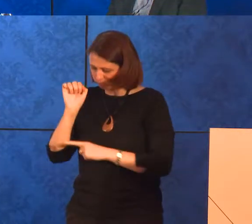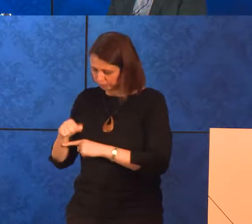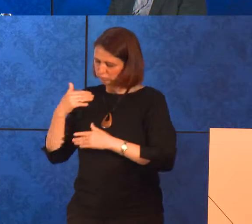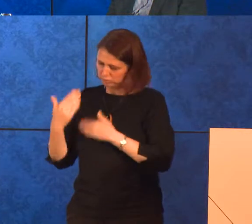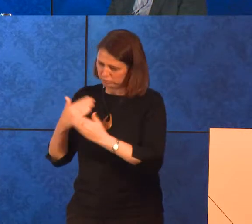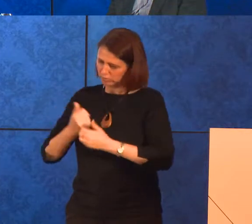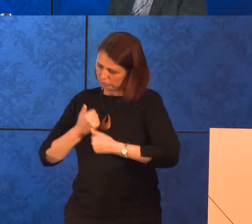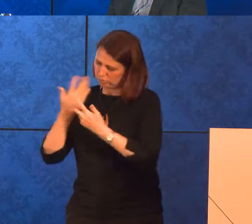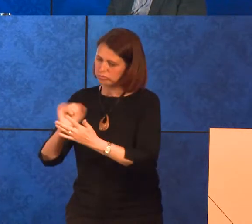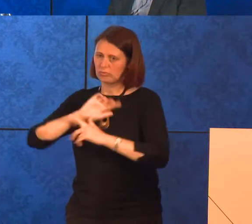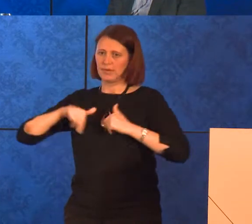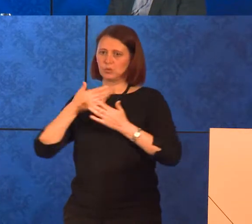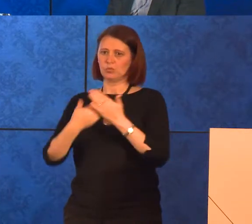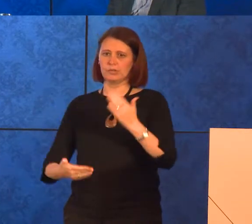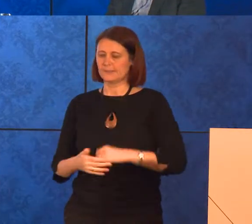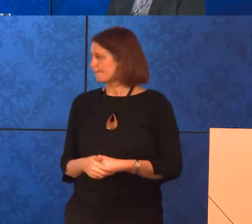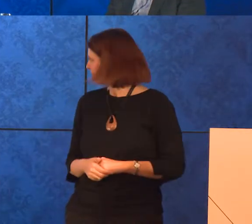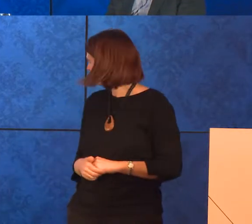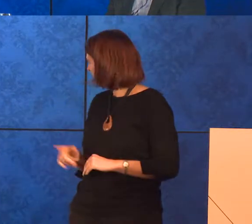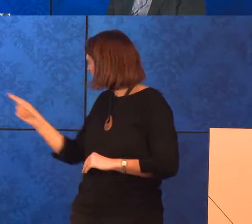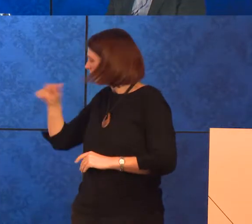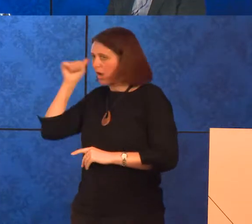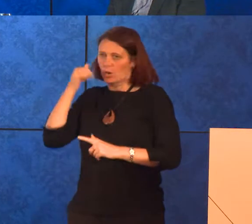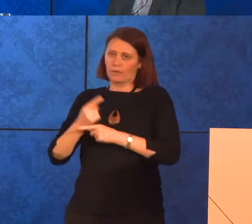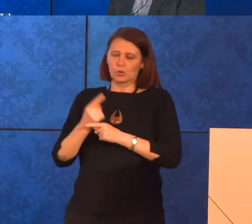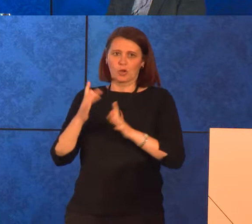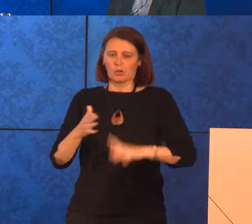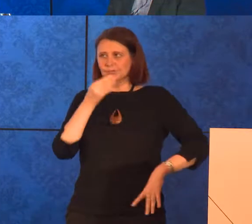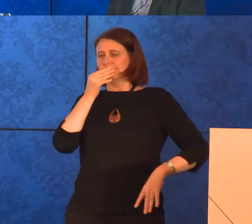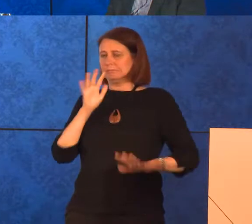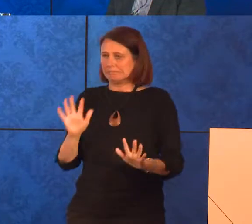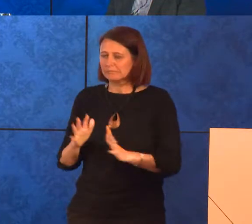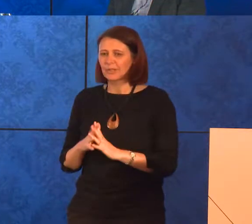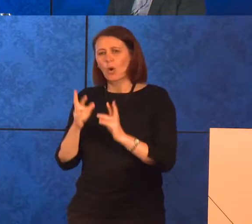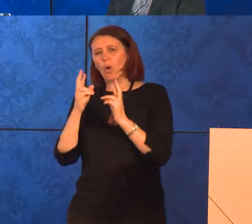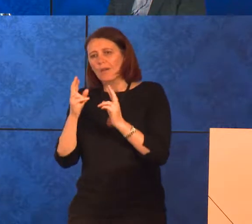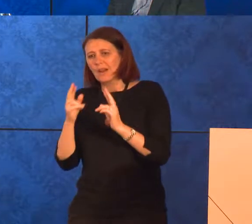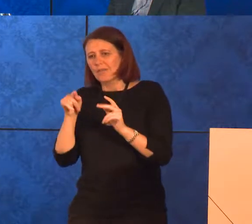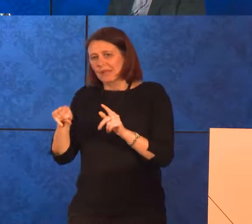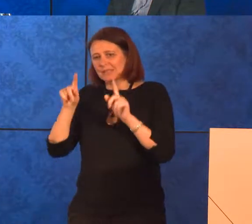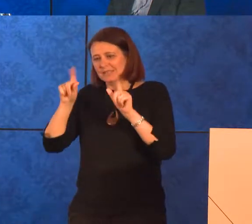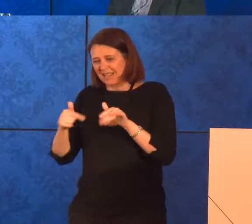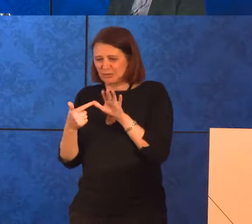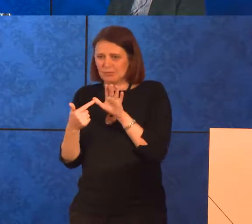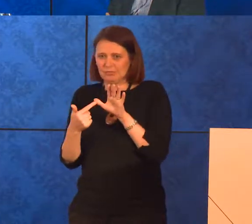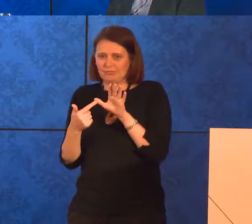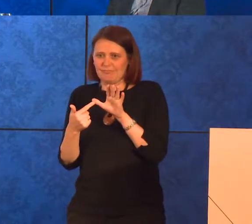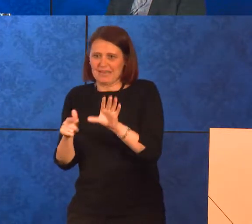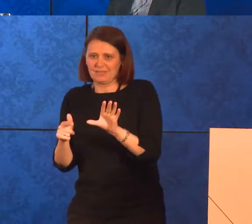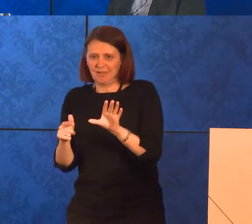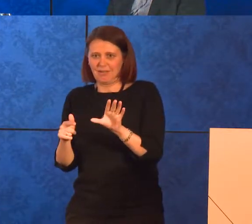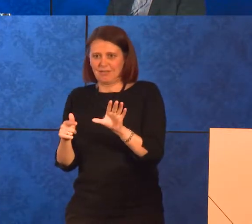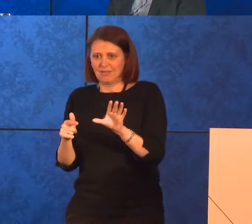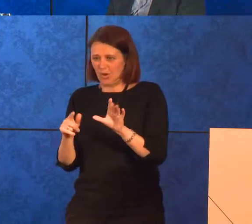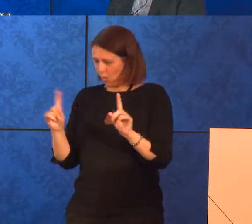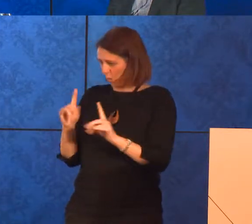forward and tell our stories. So I know I've talked a lot there, but hopefully that sort of starts to answer, I guess, what it is